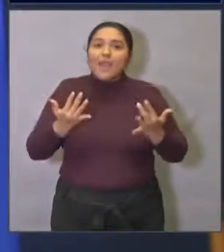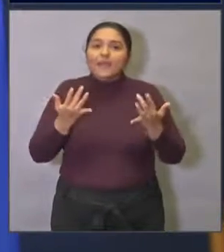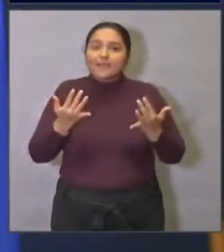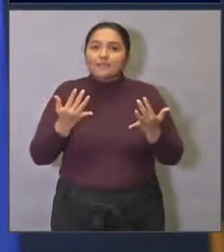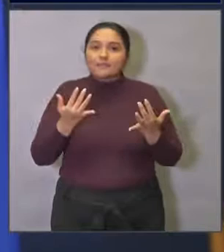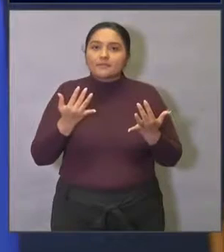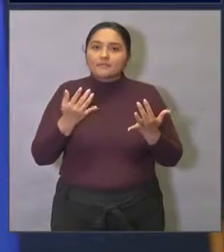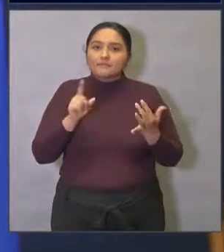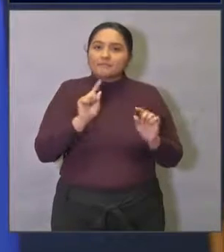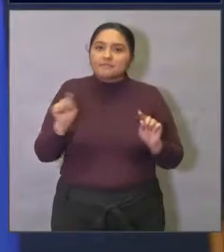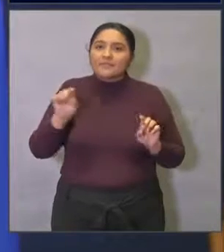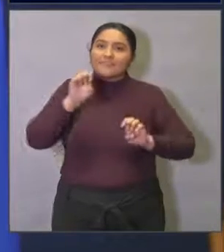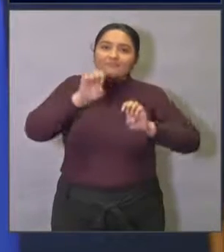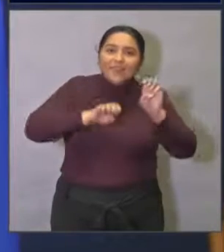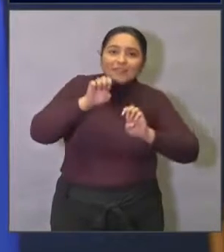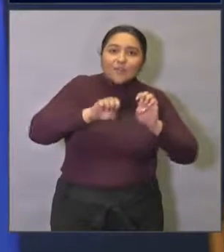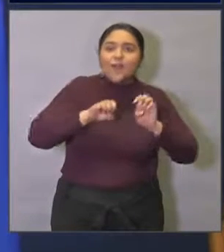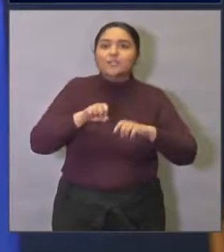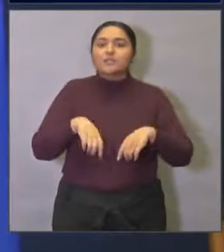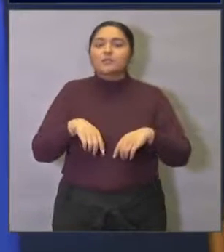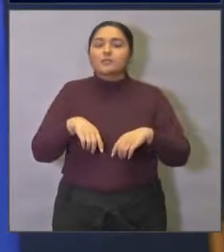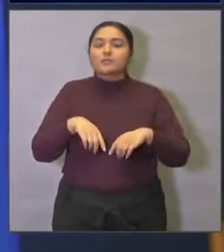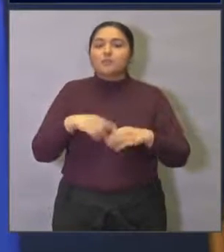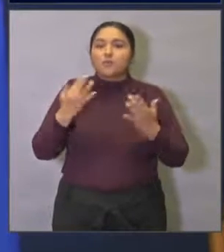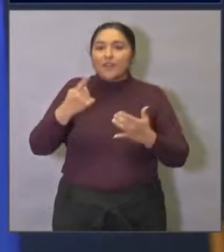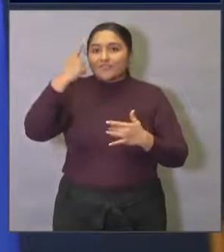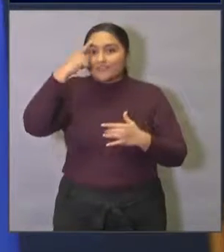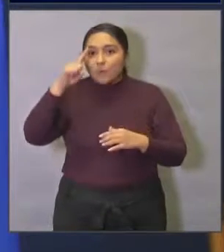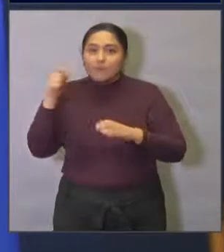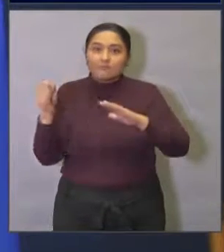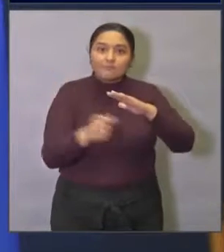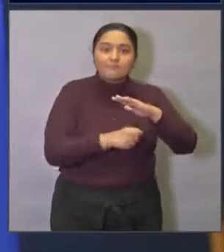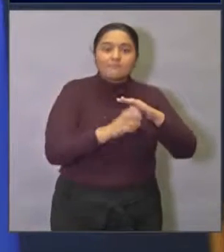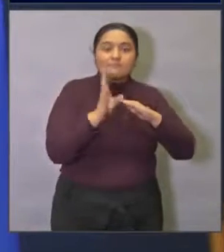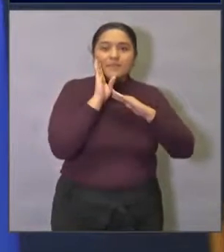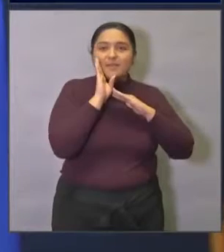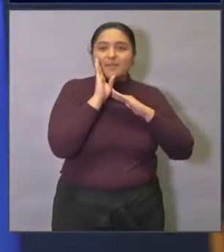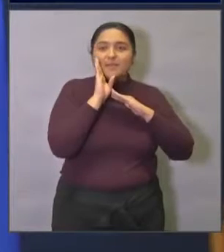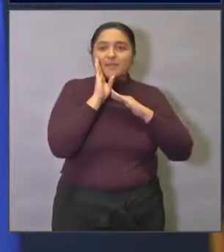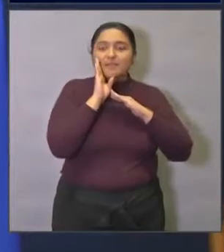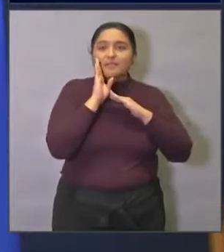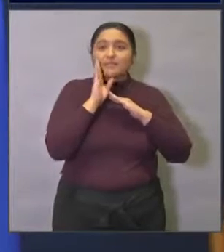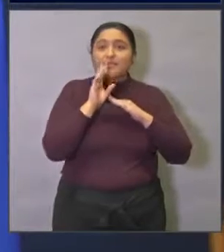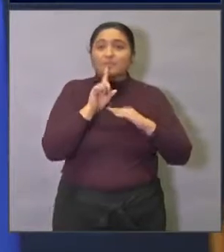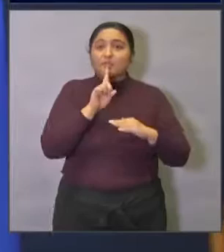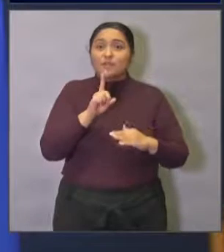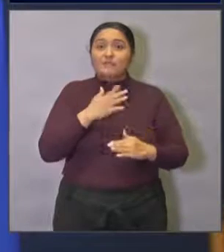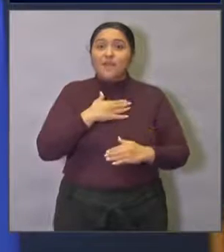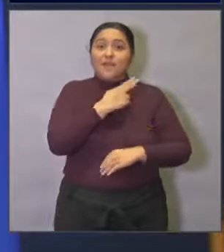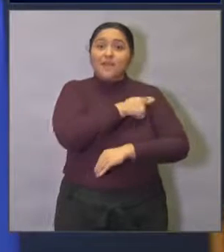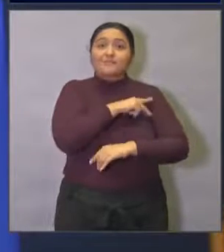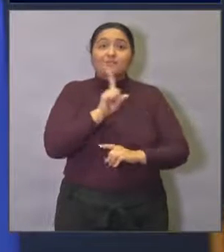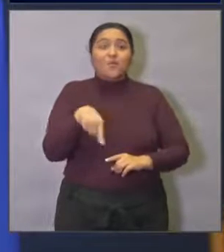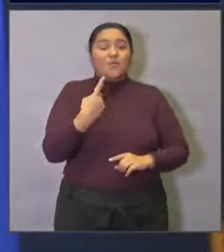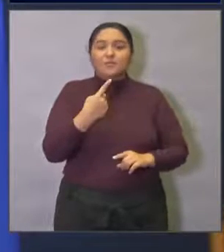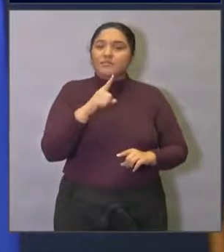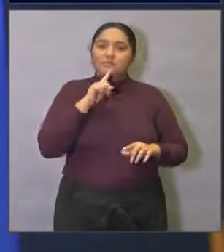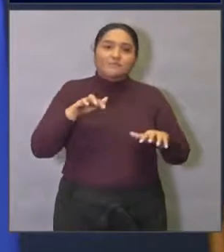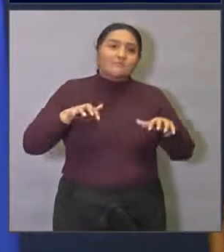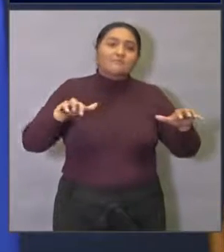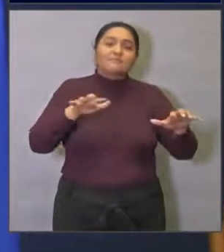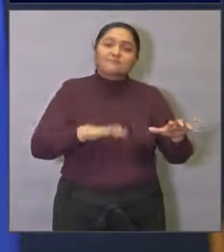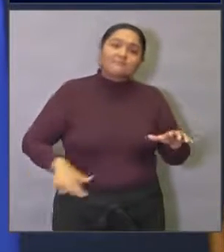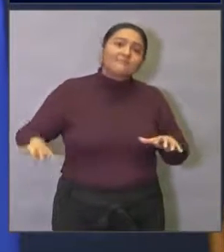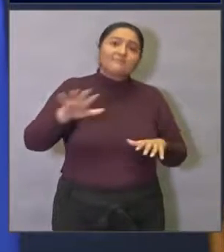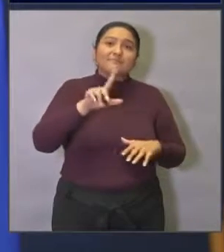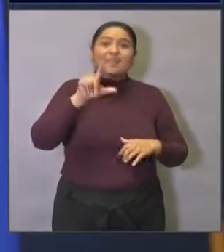and disposition to be placed in a bed. And this is something that is happening throughout Los Angeles County, where our ambulance